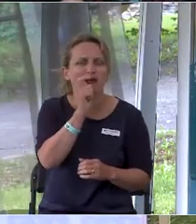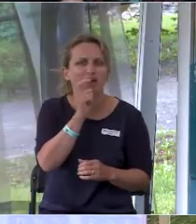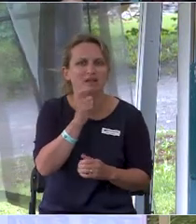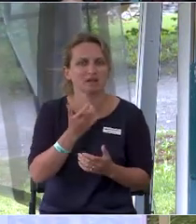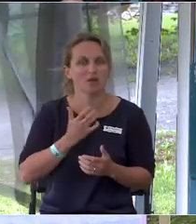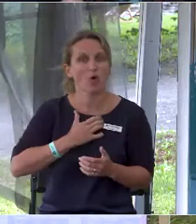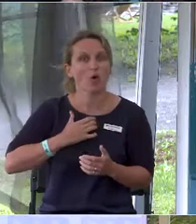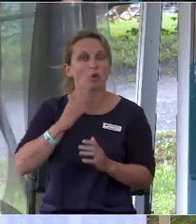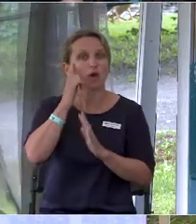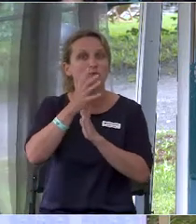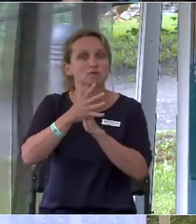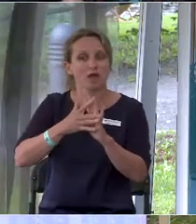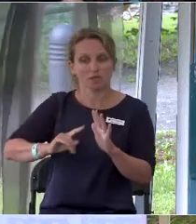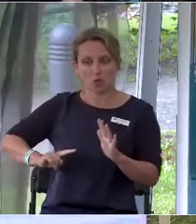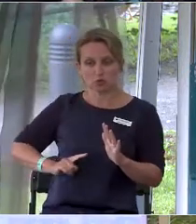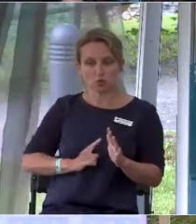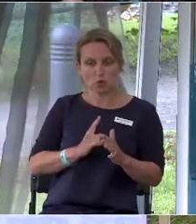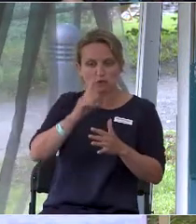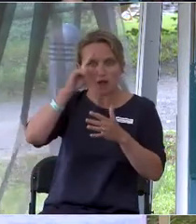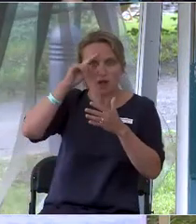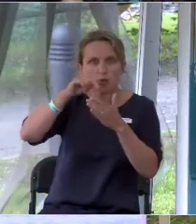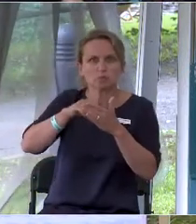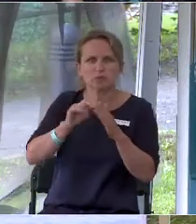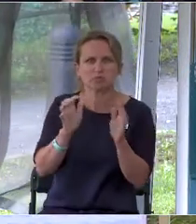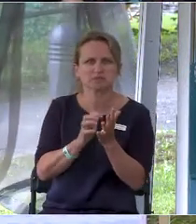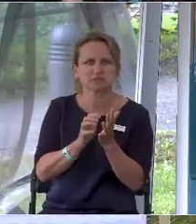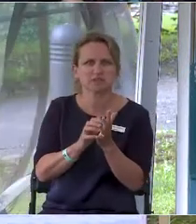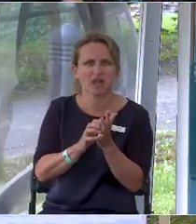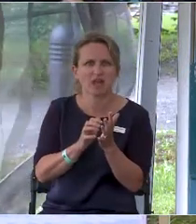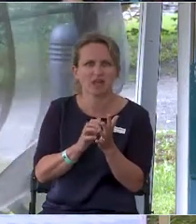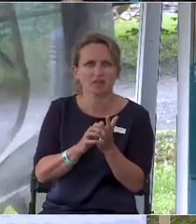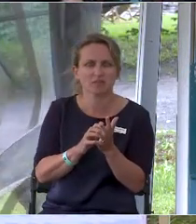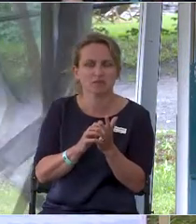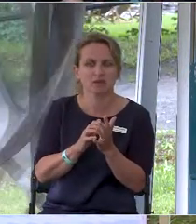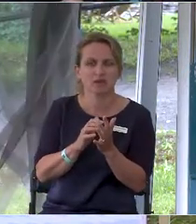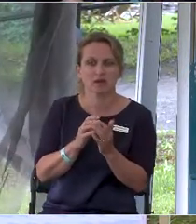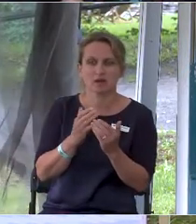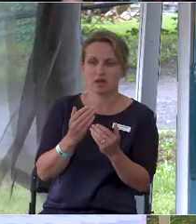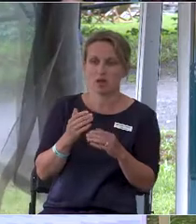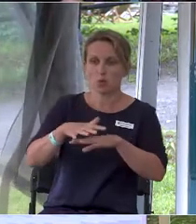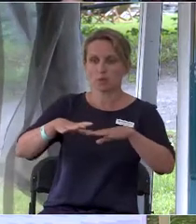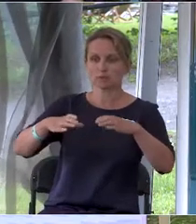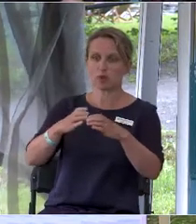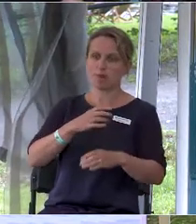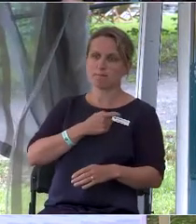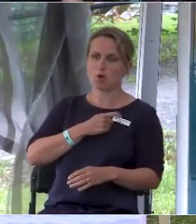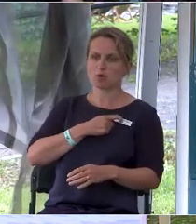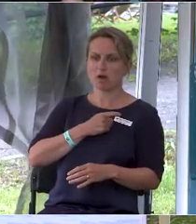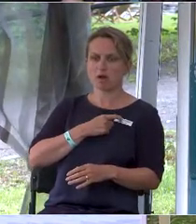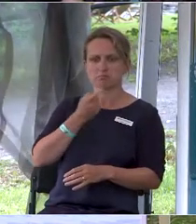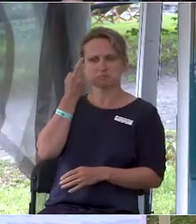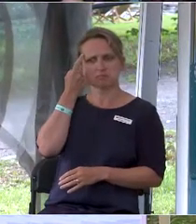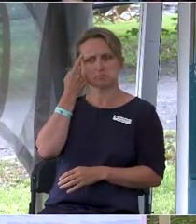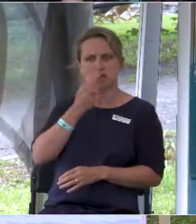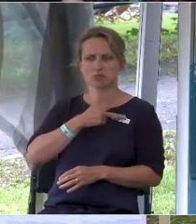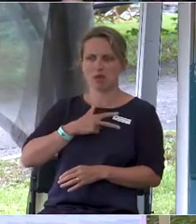the social trust. The concept of social trust is how you view the morality of the society that you're in. It doesn't necessarily